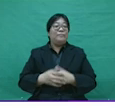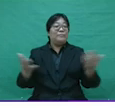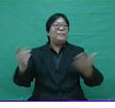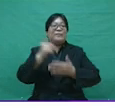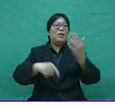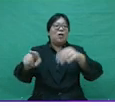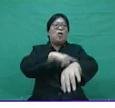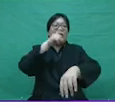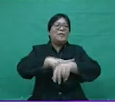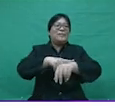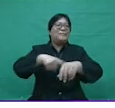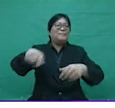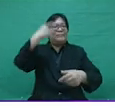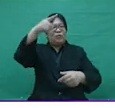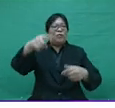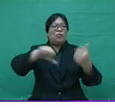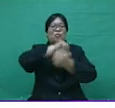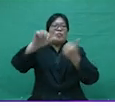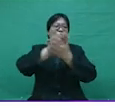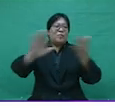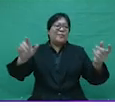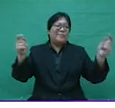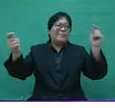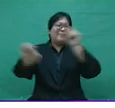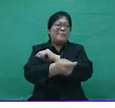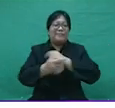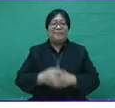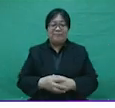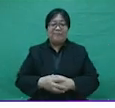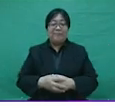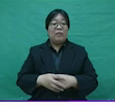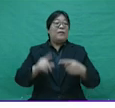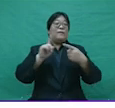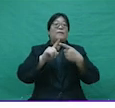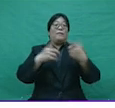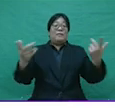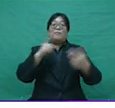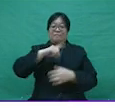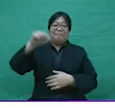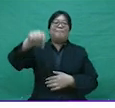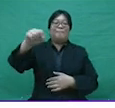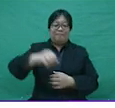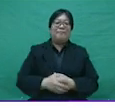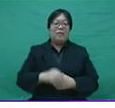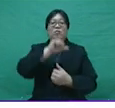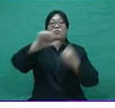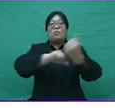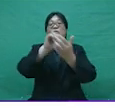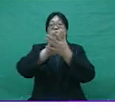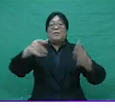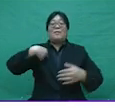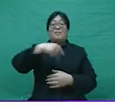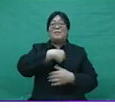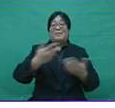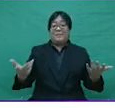what are the long-term lessons at the end for social security reform? The first thing is really, yes, social